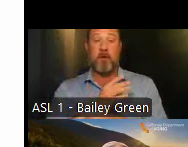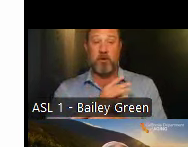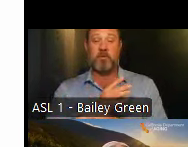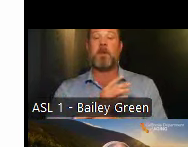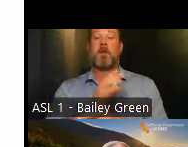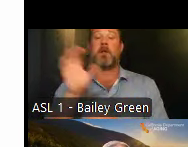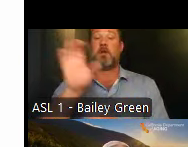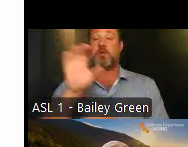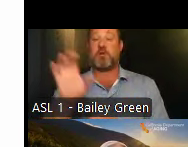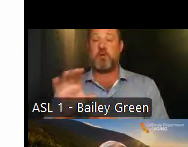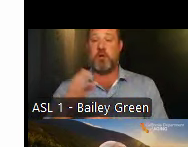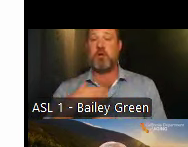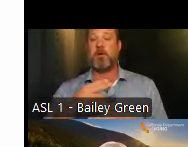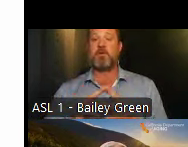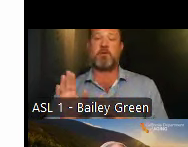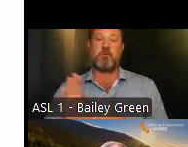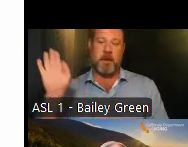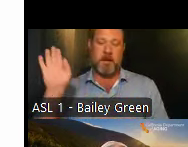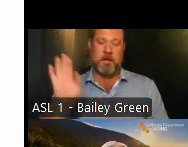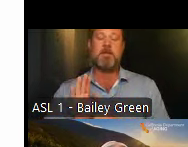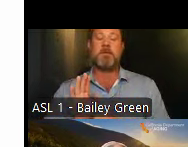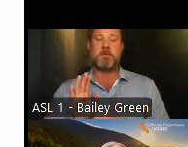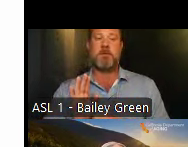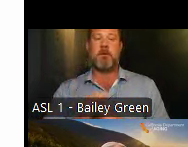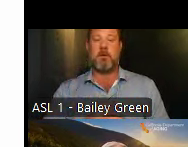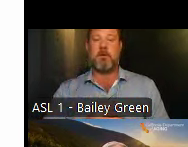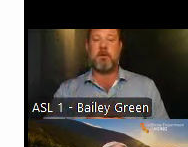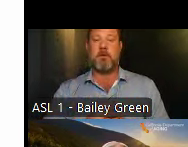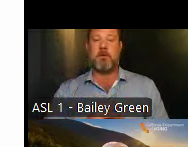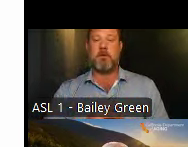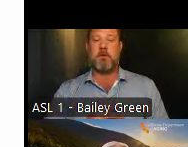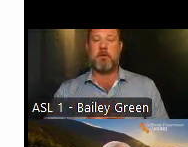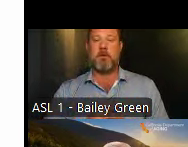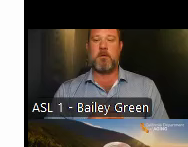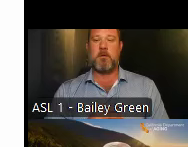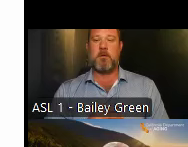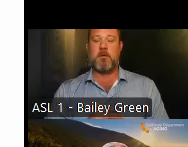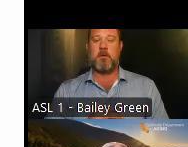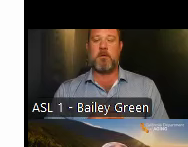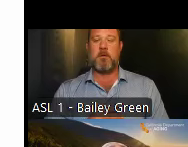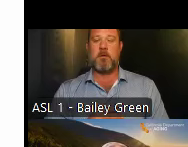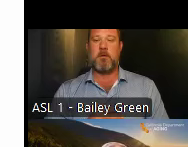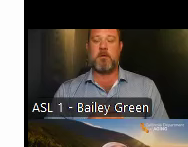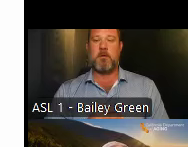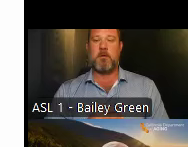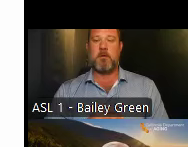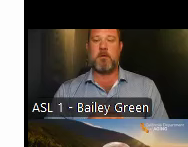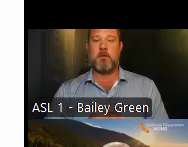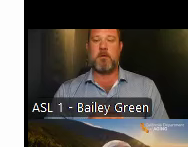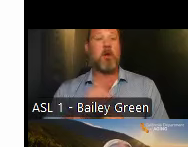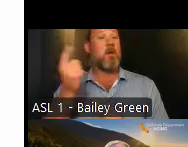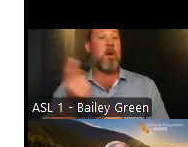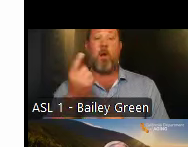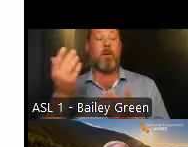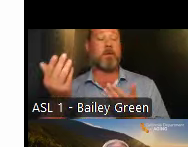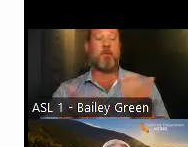Zoom, please use the raise your hand feature of Zoom and your line will be unmuted. Again, you are always